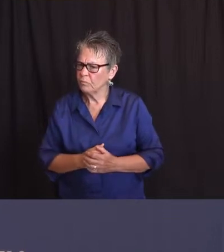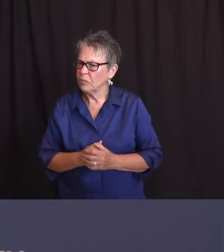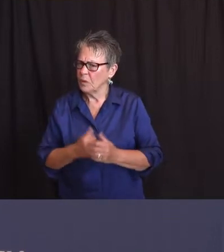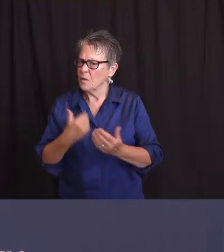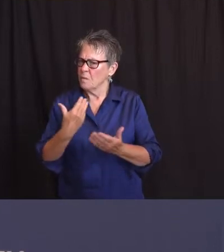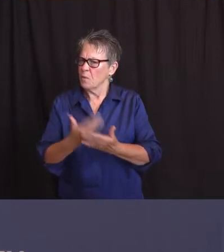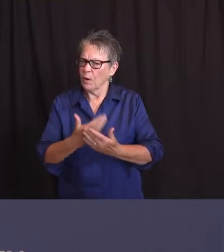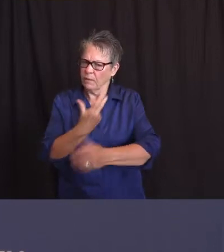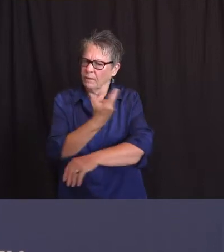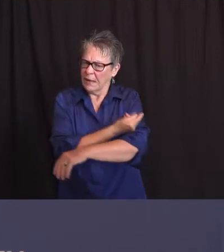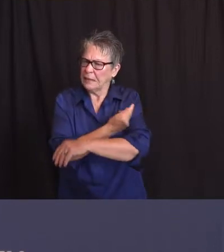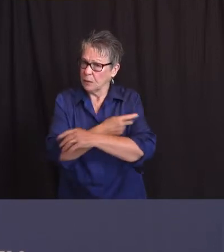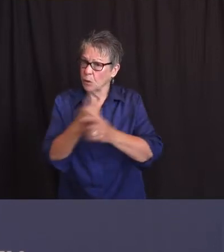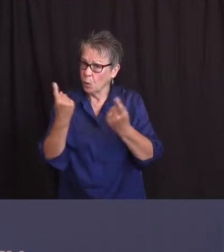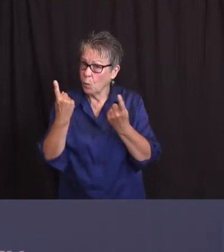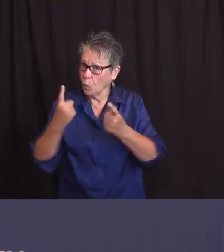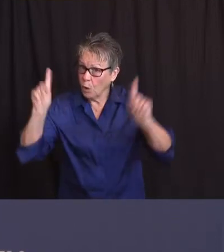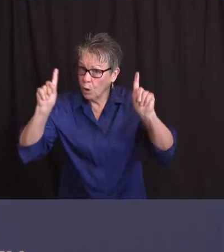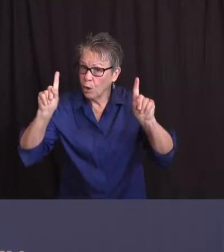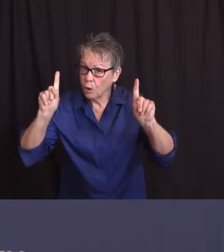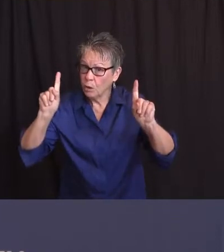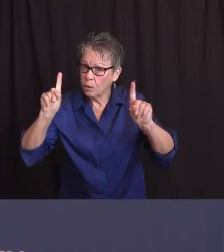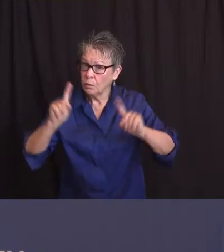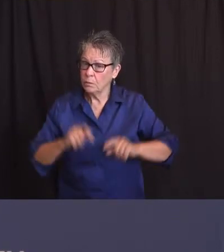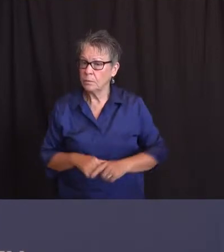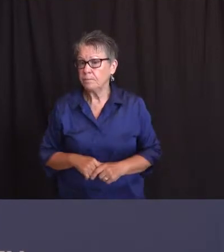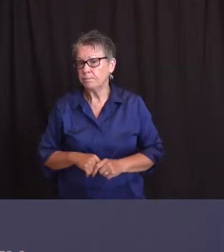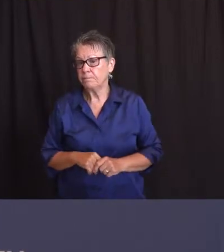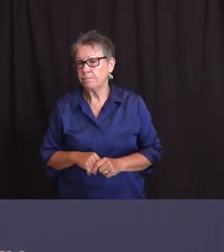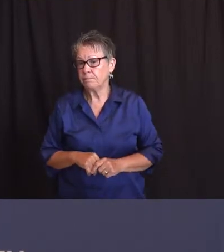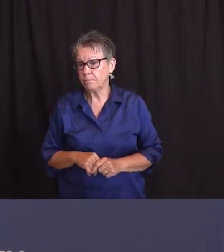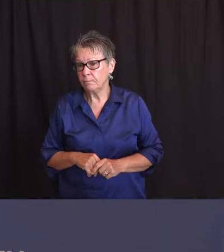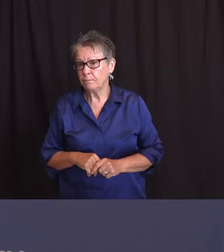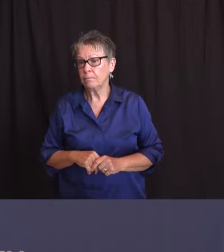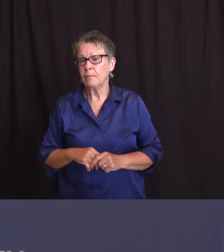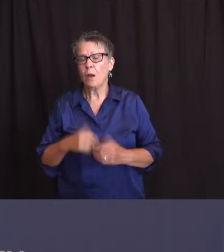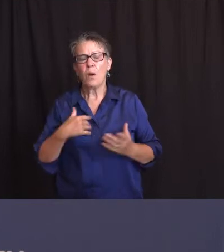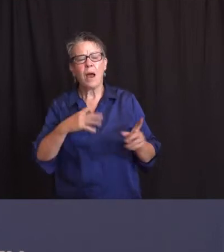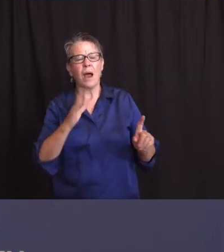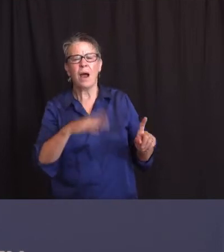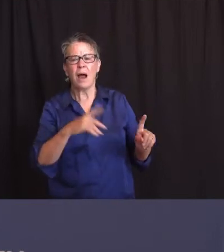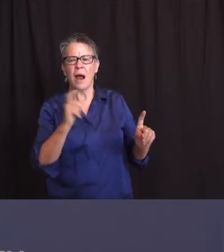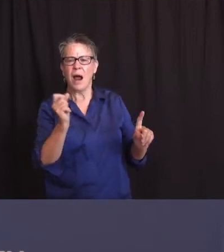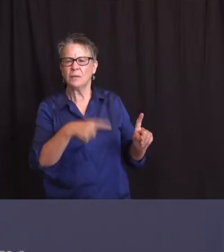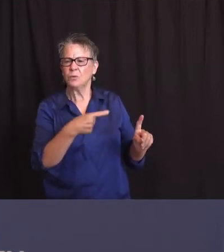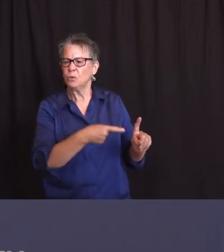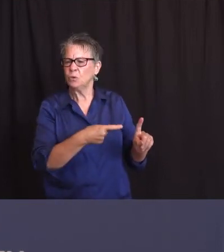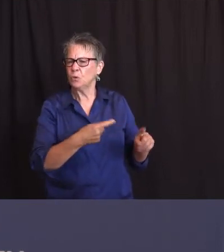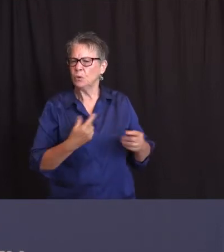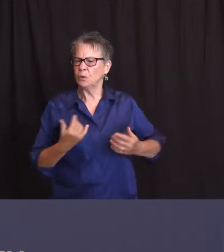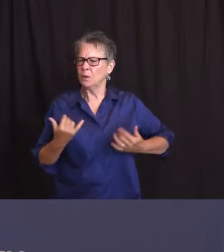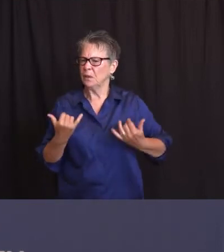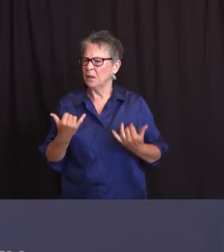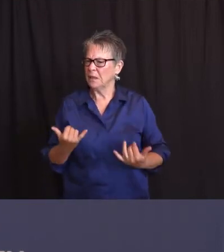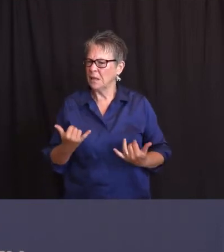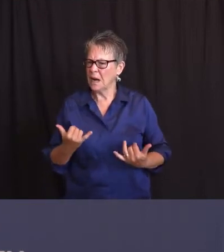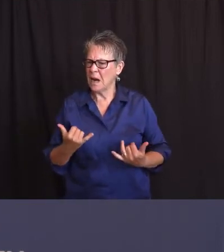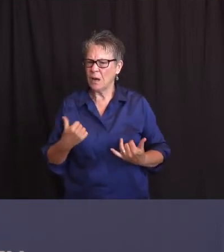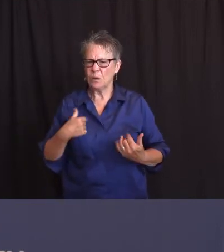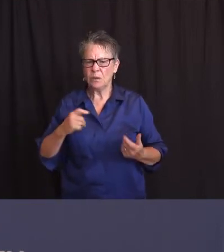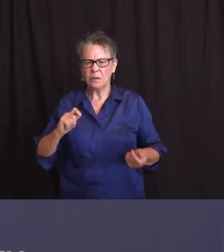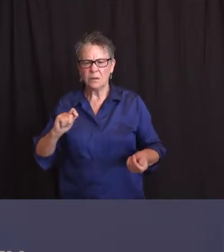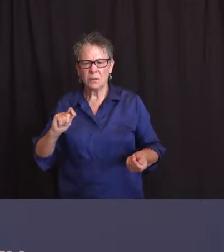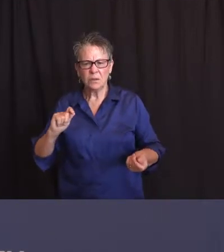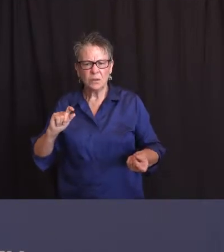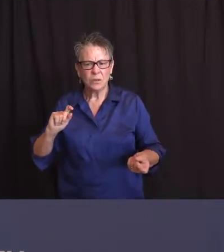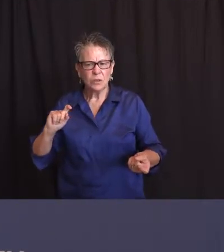wanted to ask you this a couple of times over the past couple of weeks, but as we adjust the number of probable deaths now on